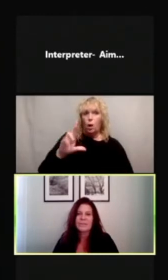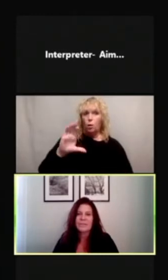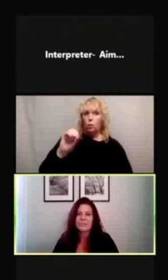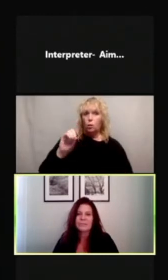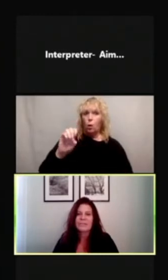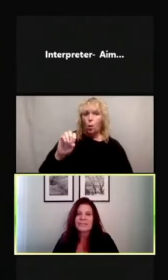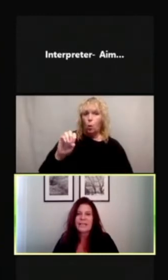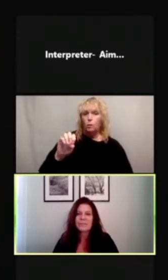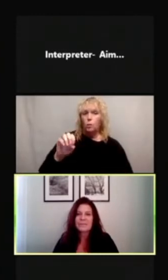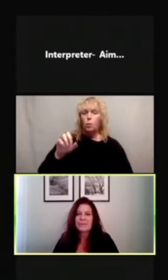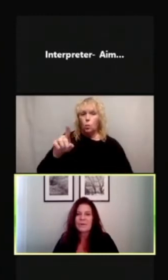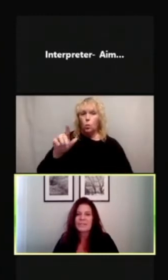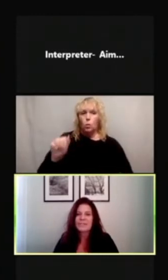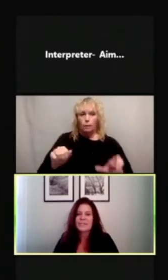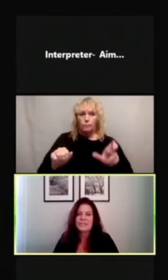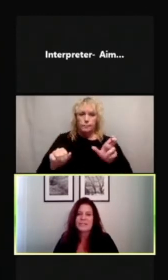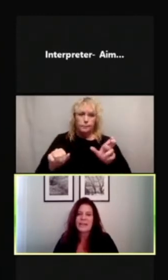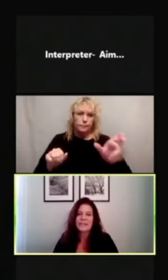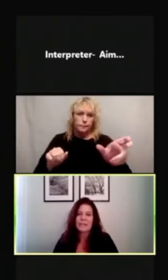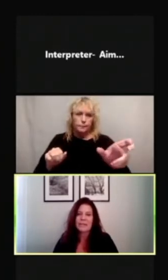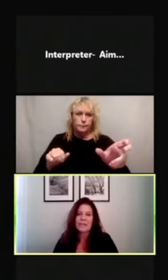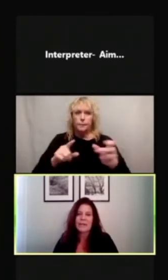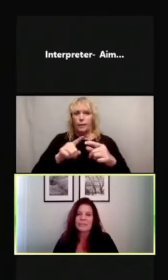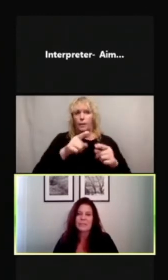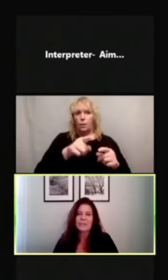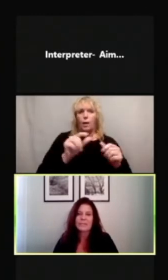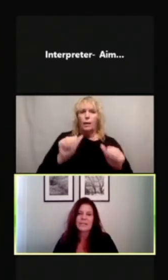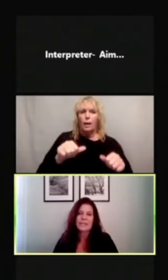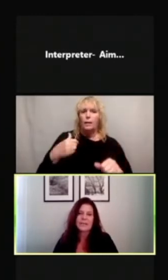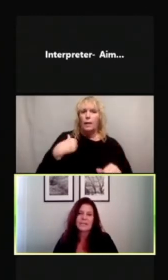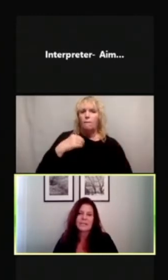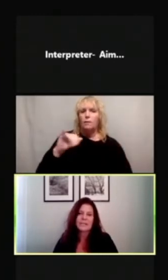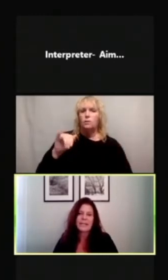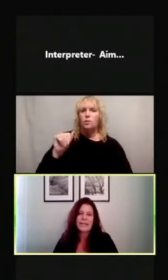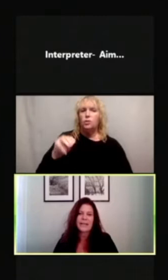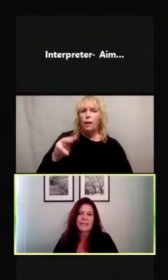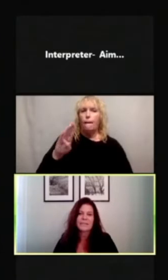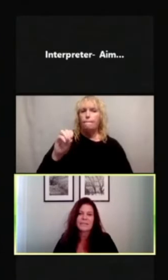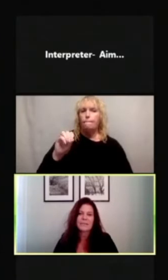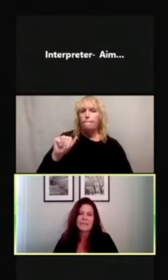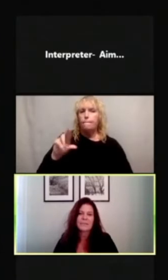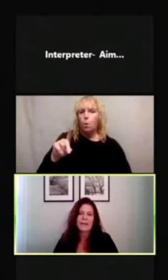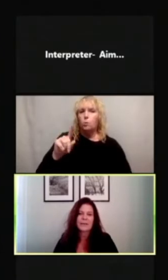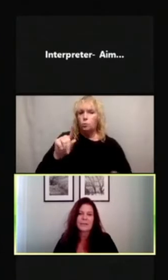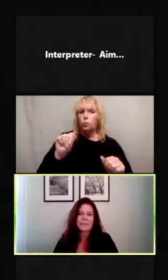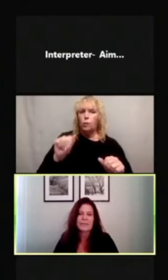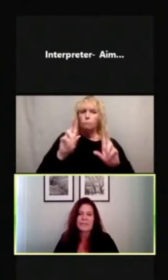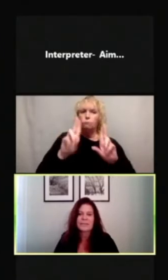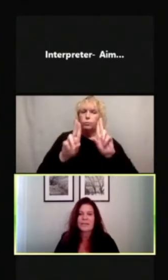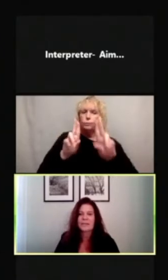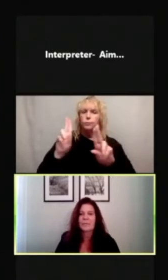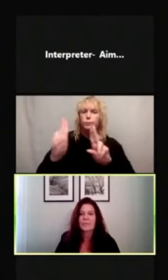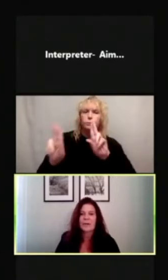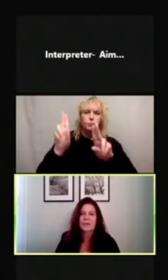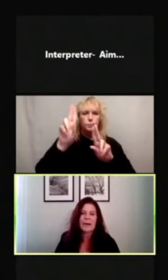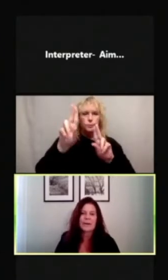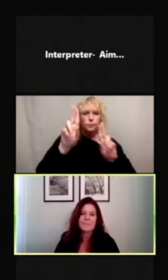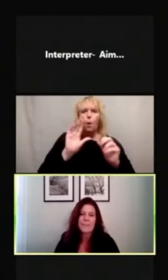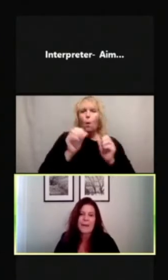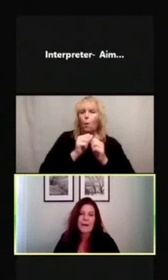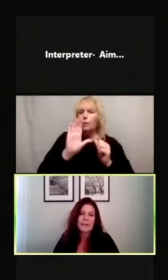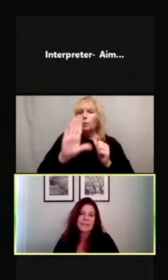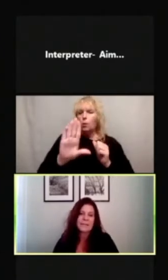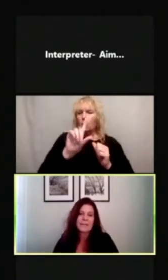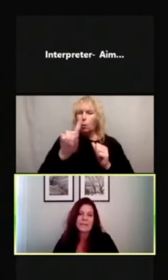we do have a Jamboard set up with a few questions that you can put little sticky notes on and give us your feedback or your opinions on what we're talking